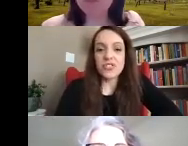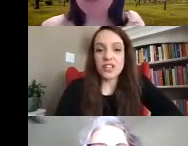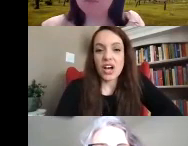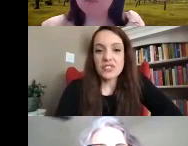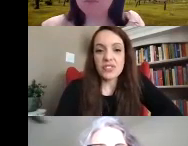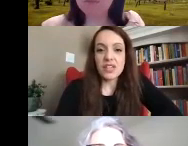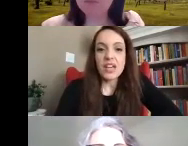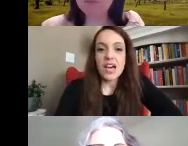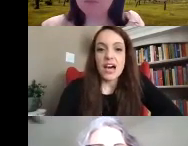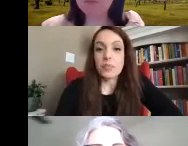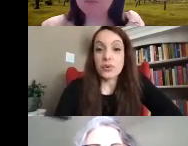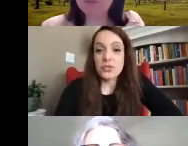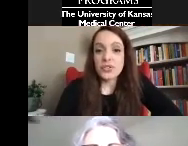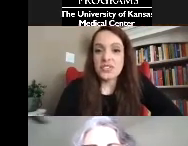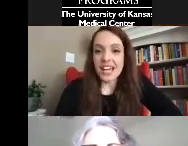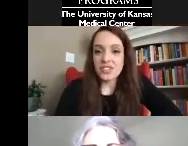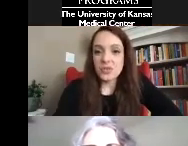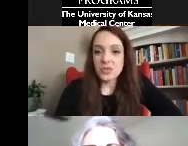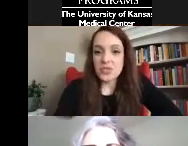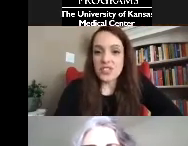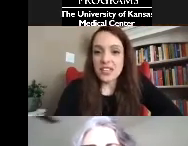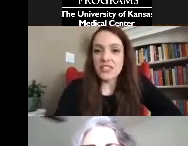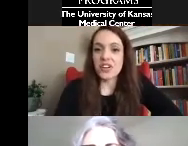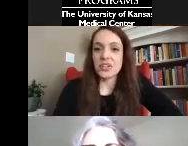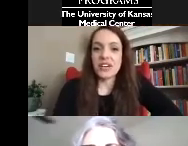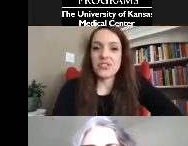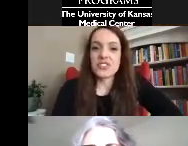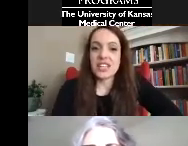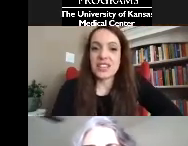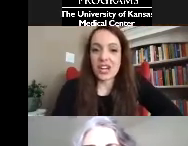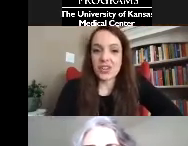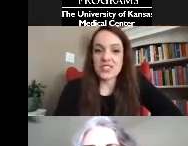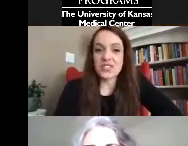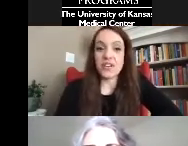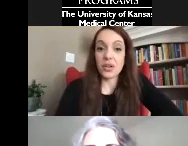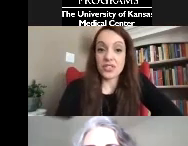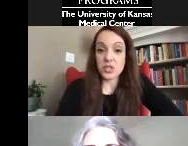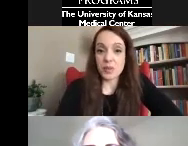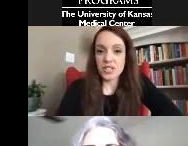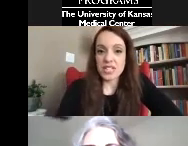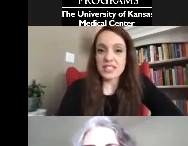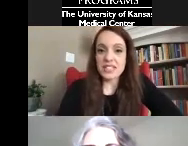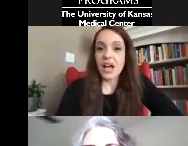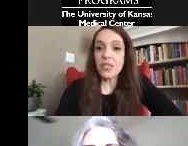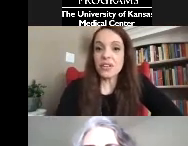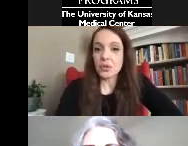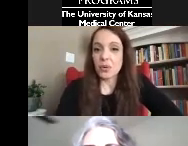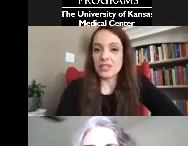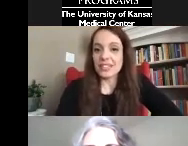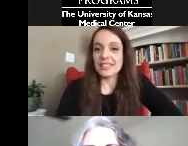research, philosophy, approaches, attitudes, and the varied efforts in the areas of health disparities,